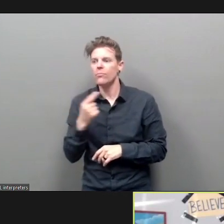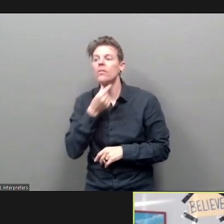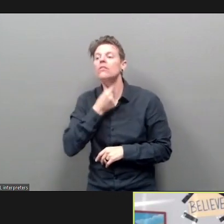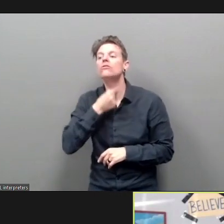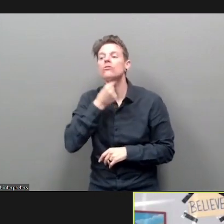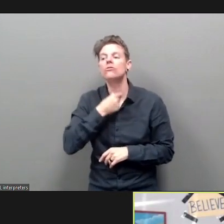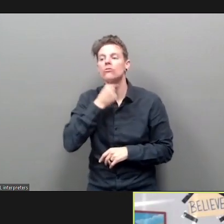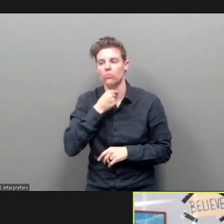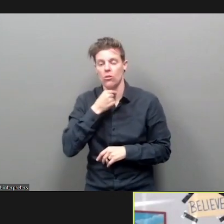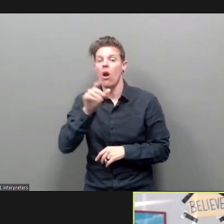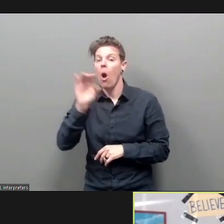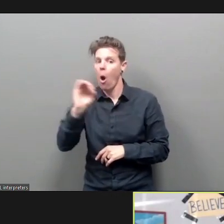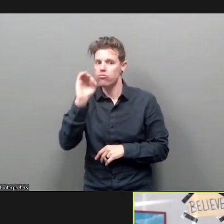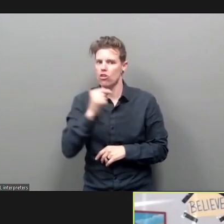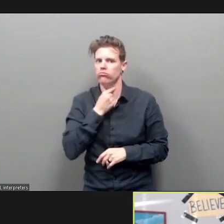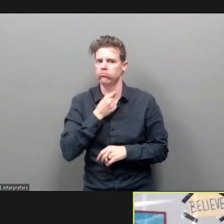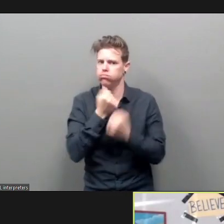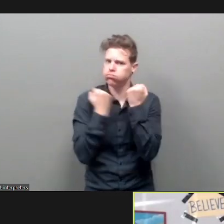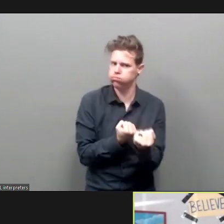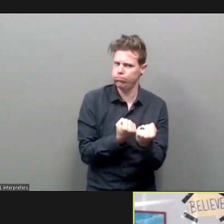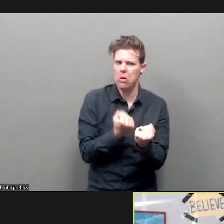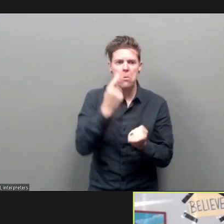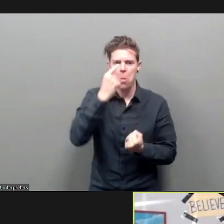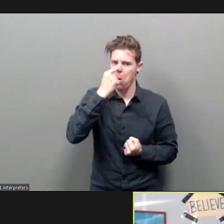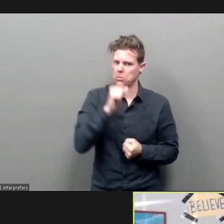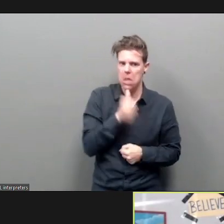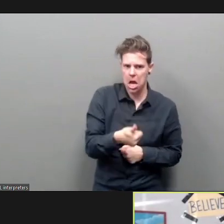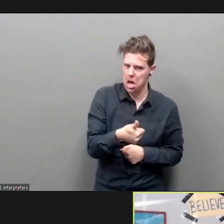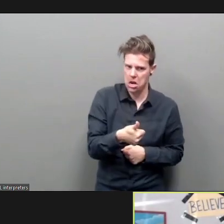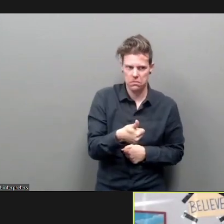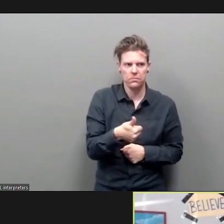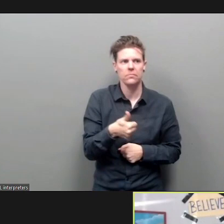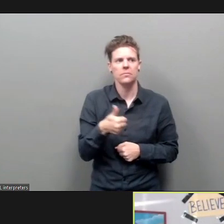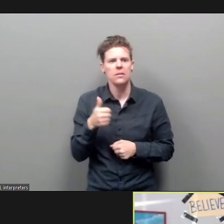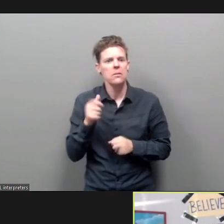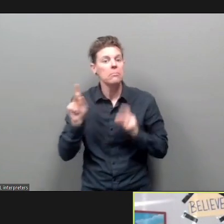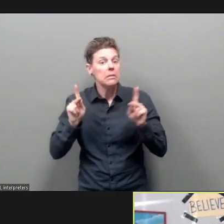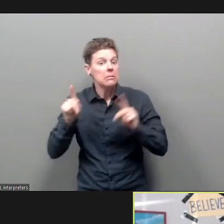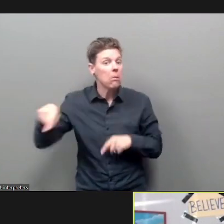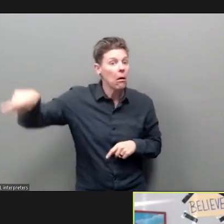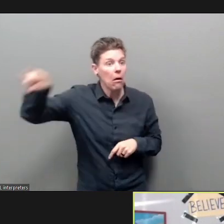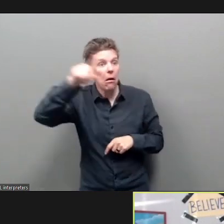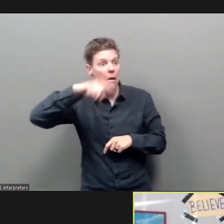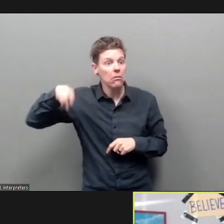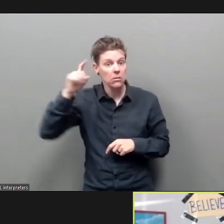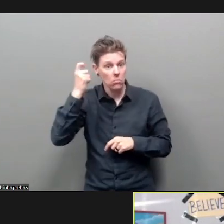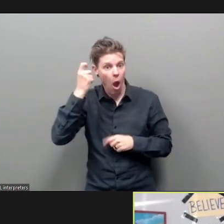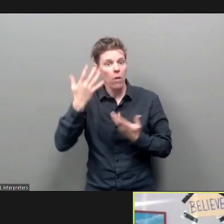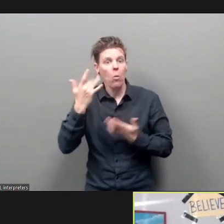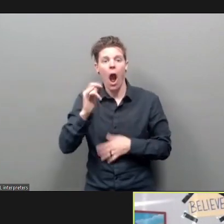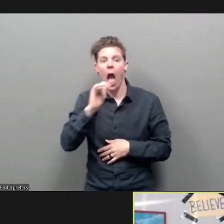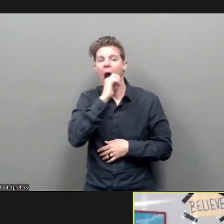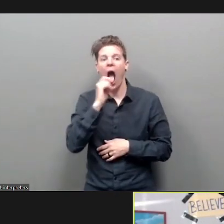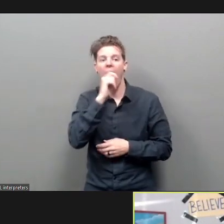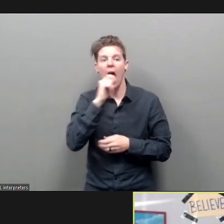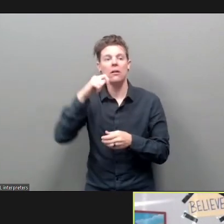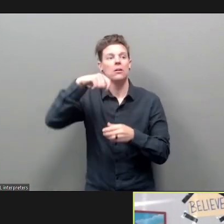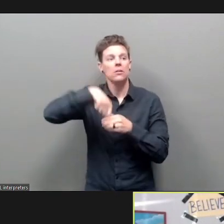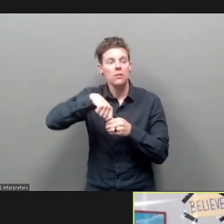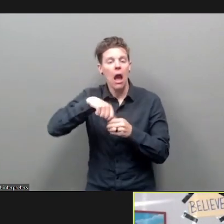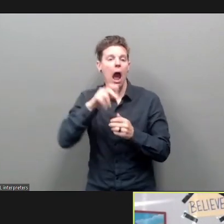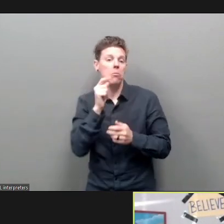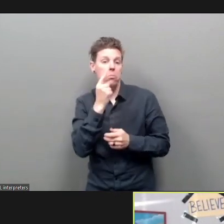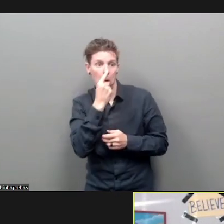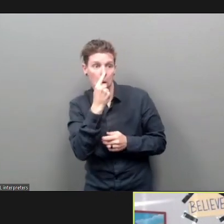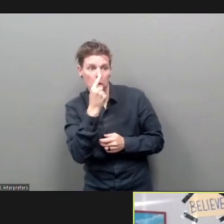been proposing that you do a swab in the back of your throat as well as in your nose to try to see if you can pick up